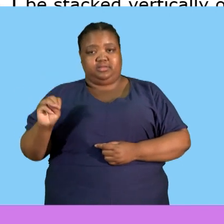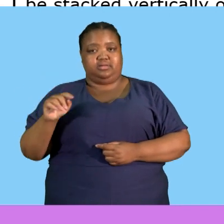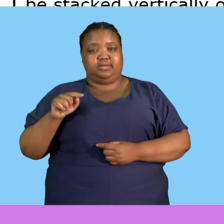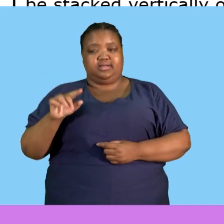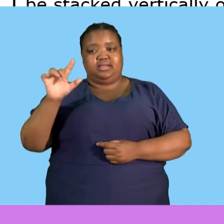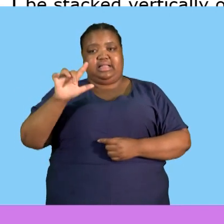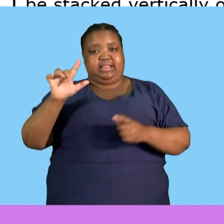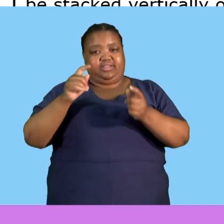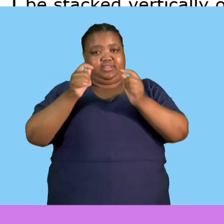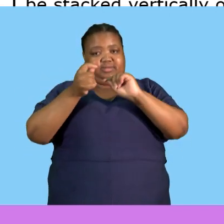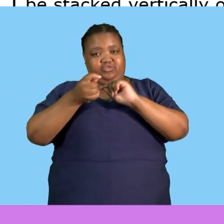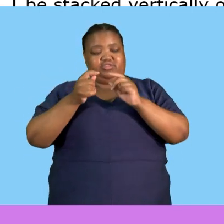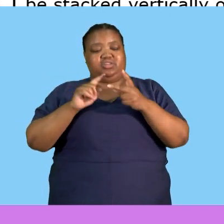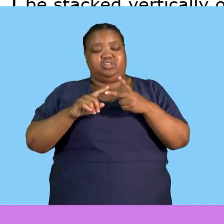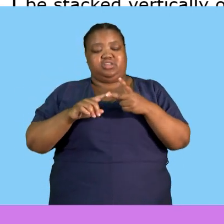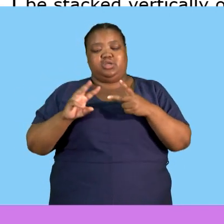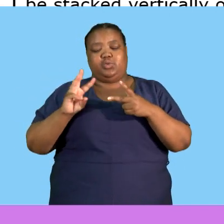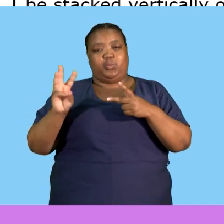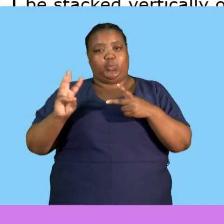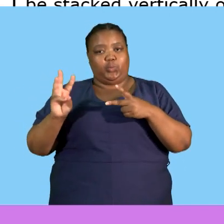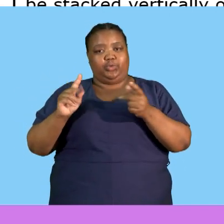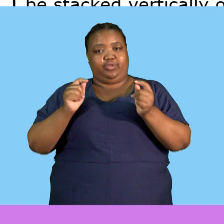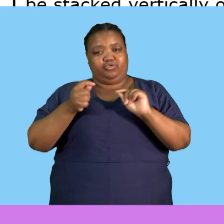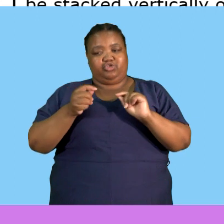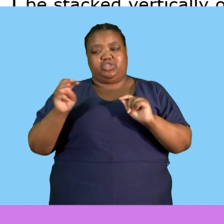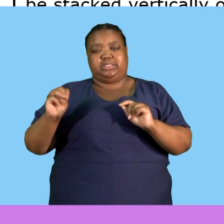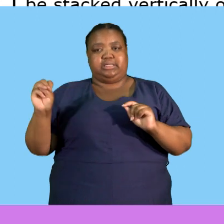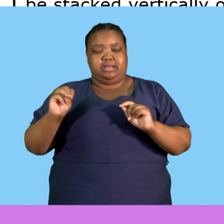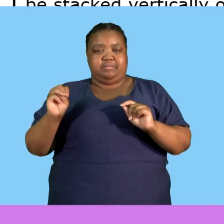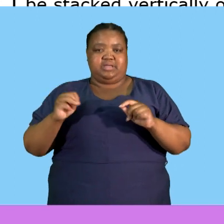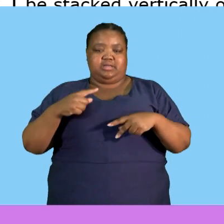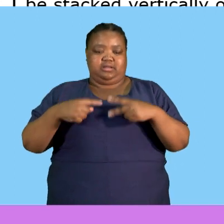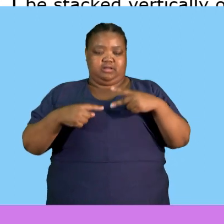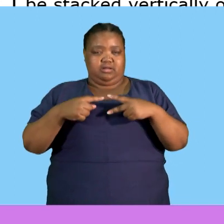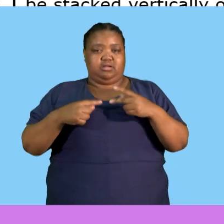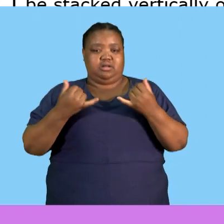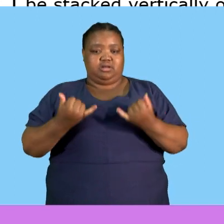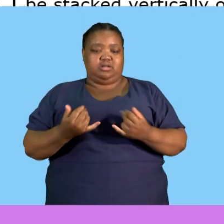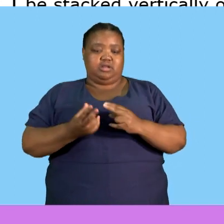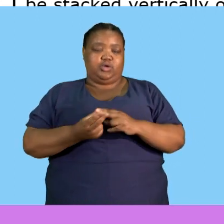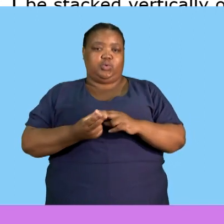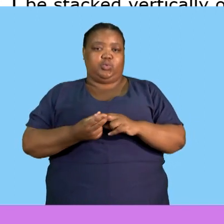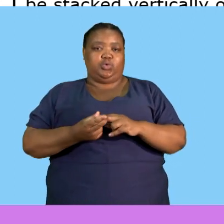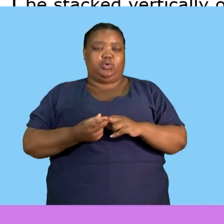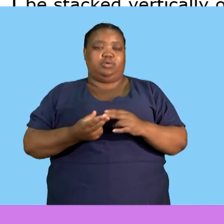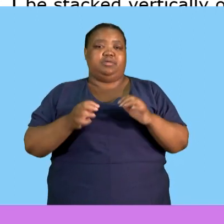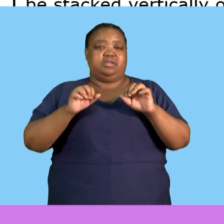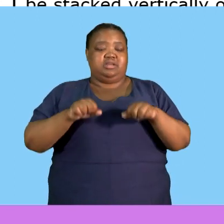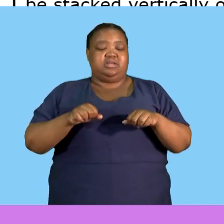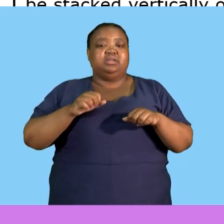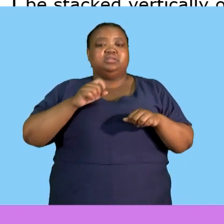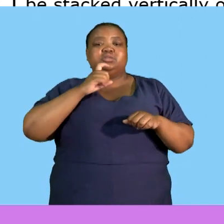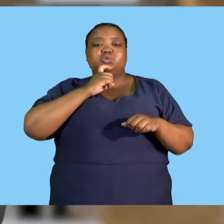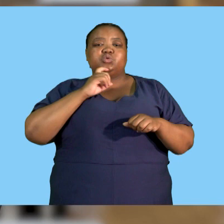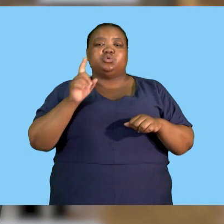0.444, and remember that's in meters. So now I converted my length as well as my width into meters, knowing